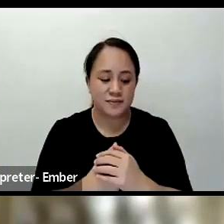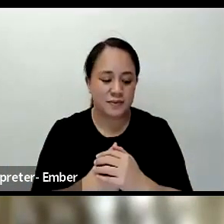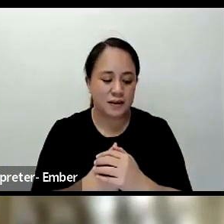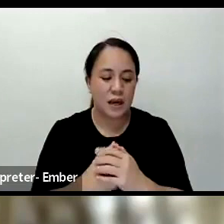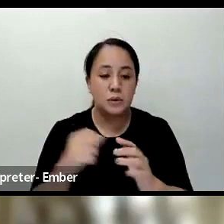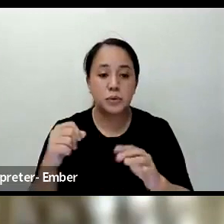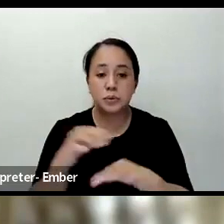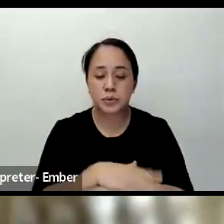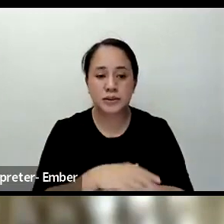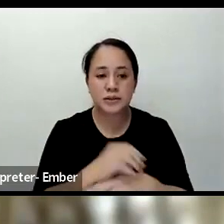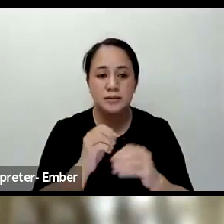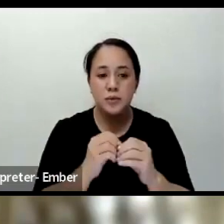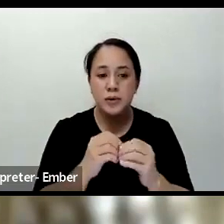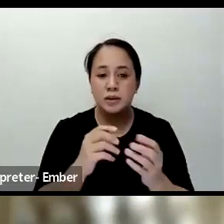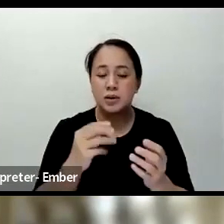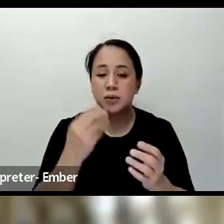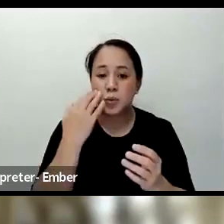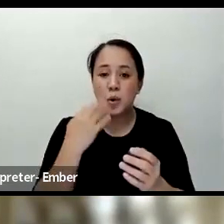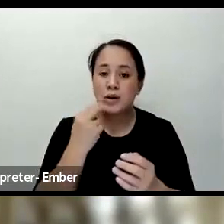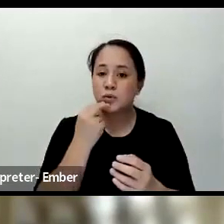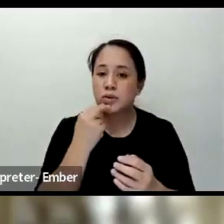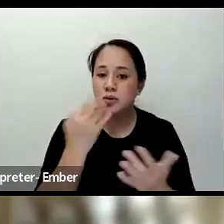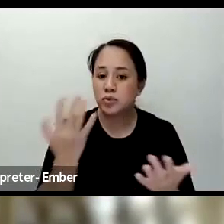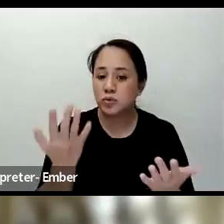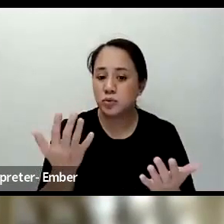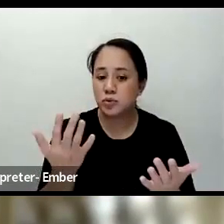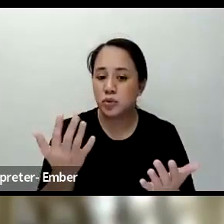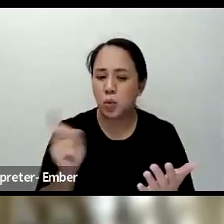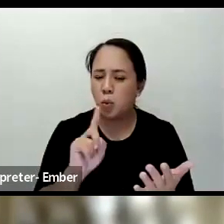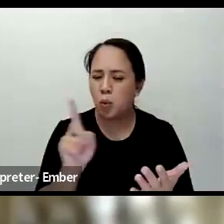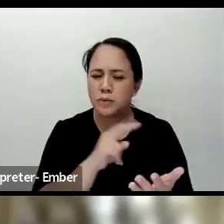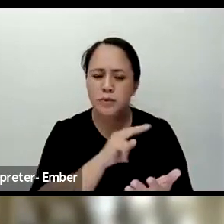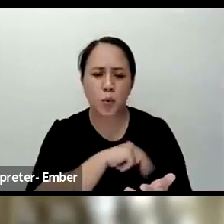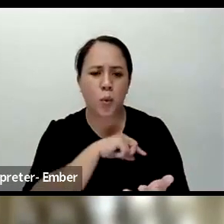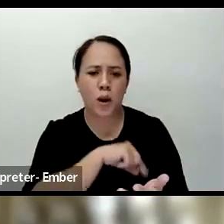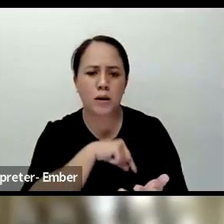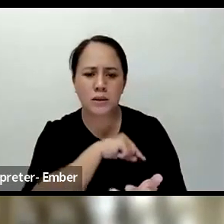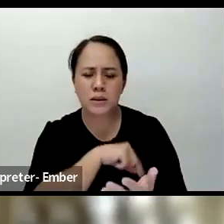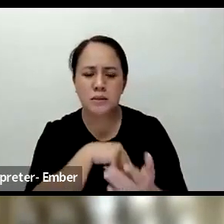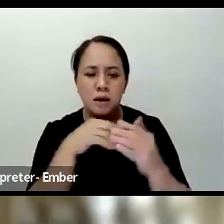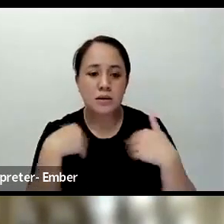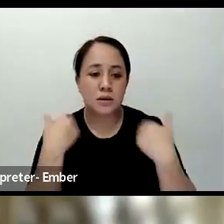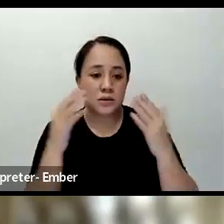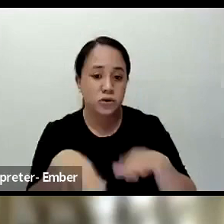affected with malnutrition, no? So ano yung quality ng ating mga young children who will